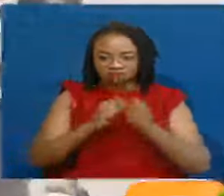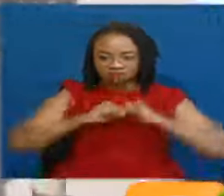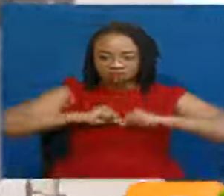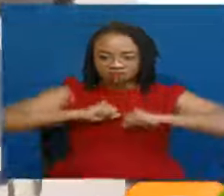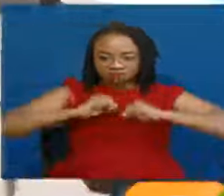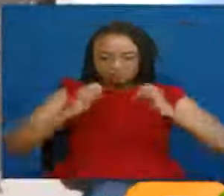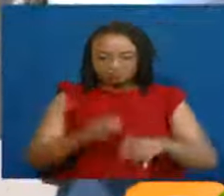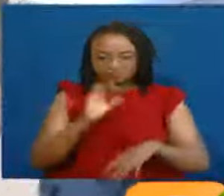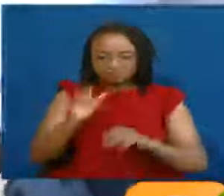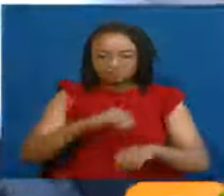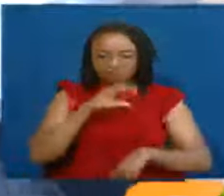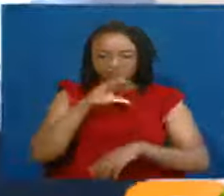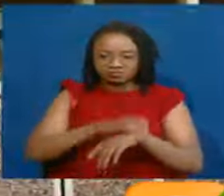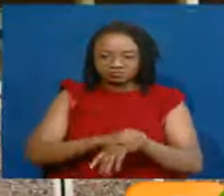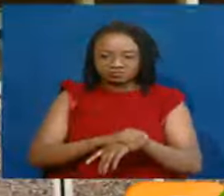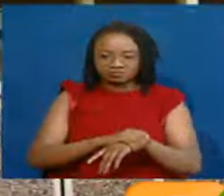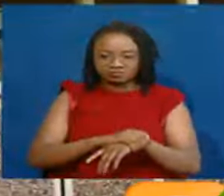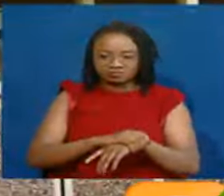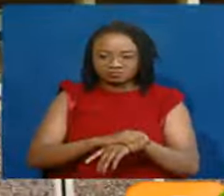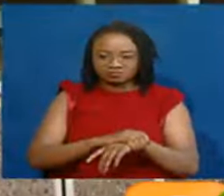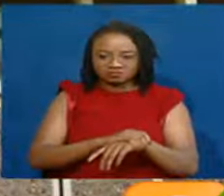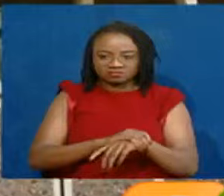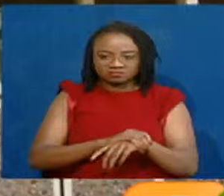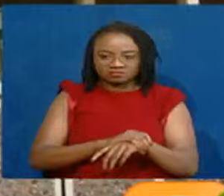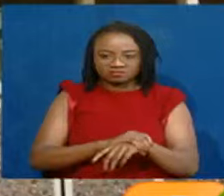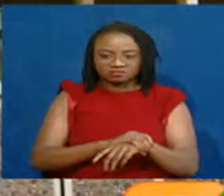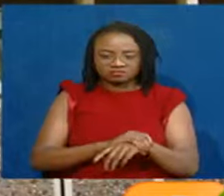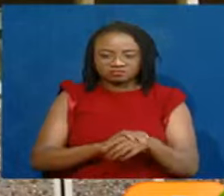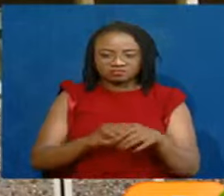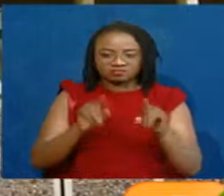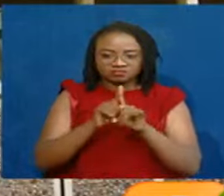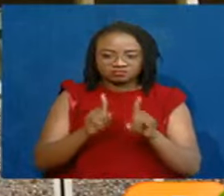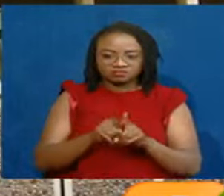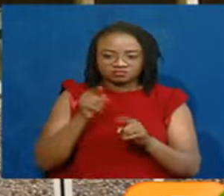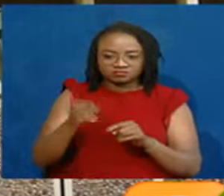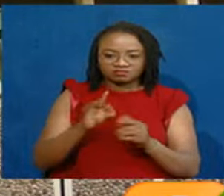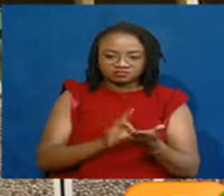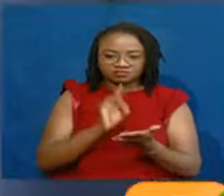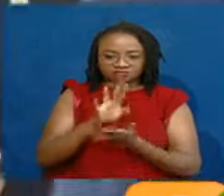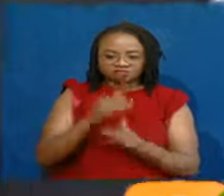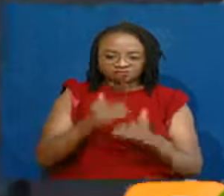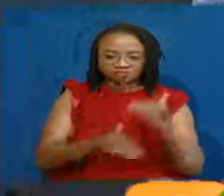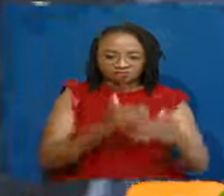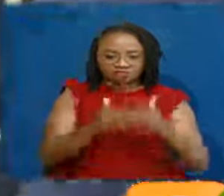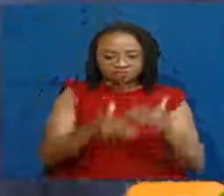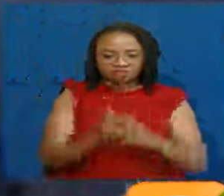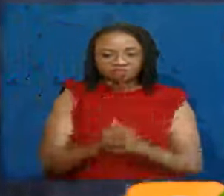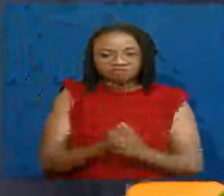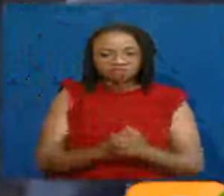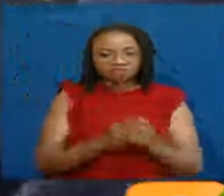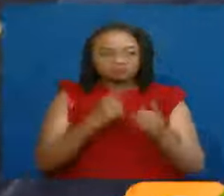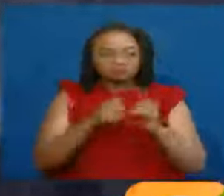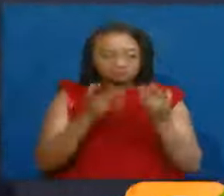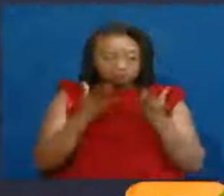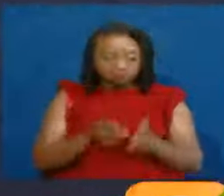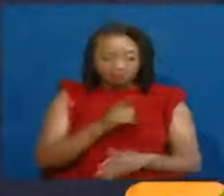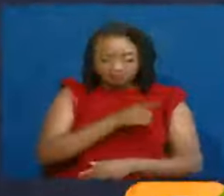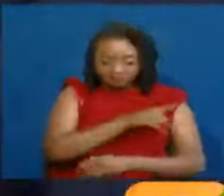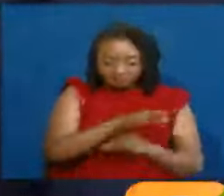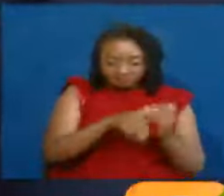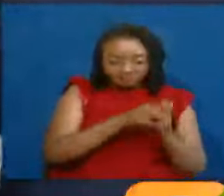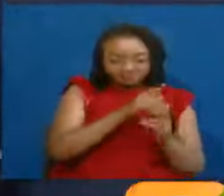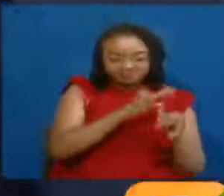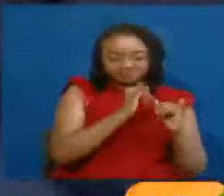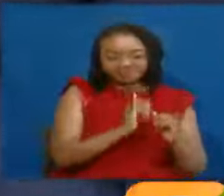affected departments. They become the latest casualties in the impeachment process of their boss. They become the latest casualties